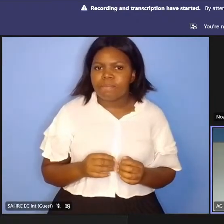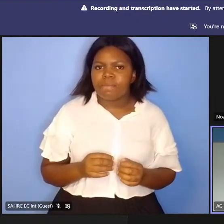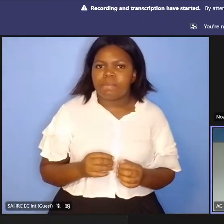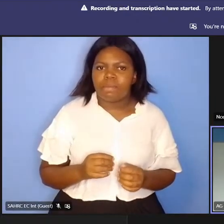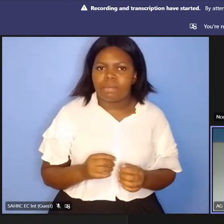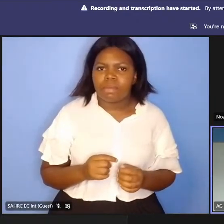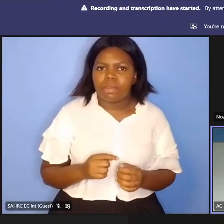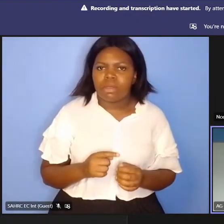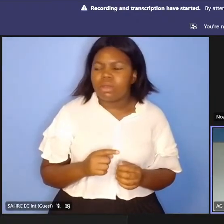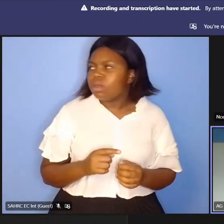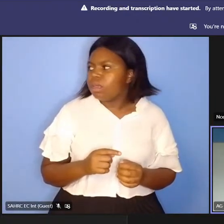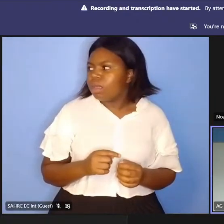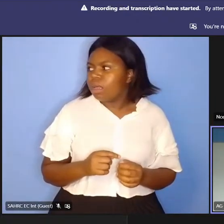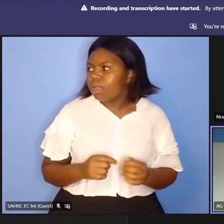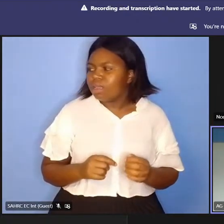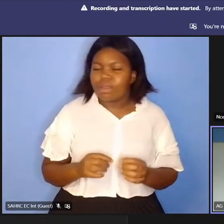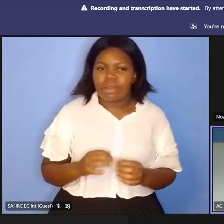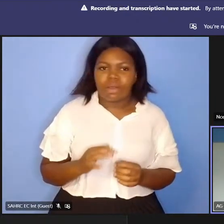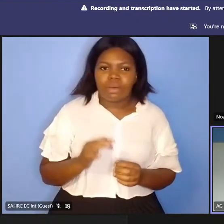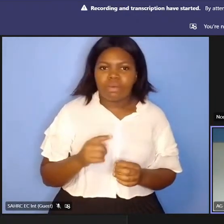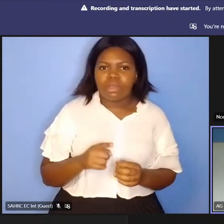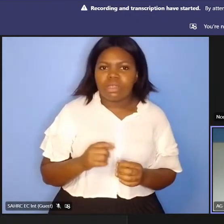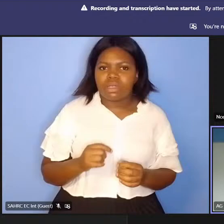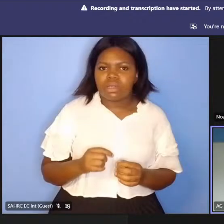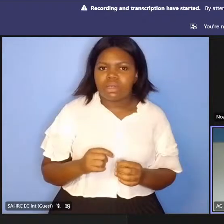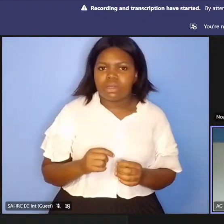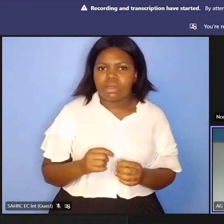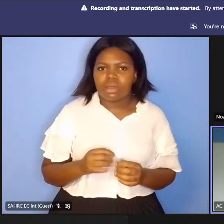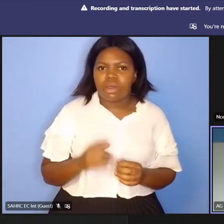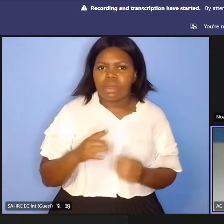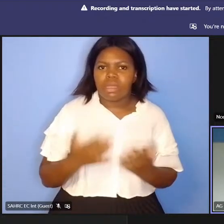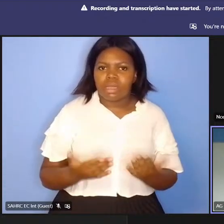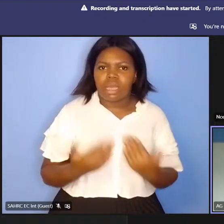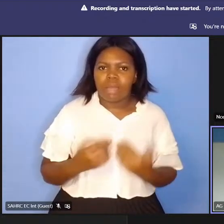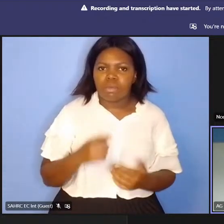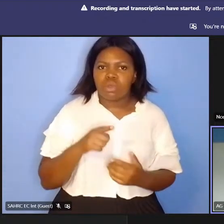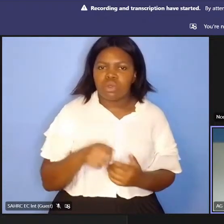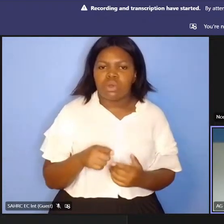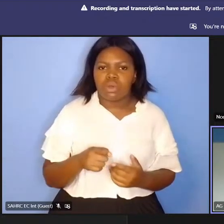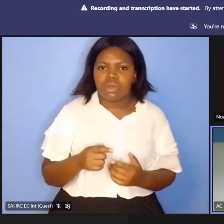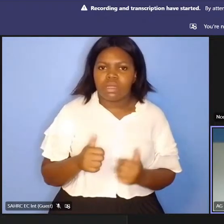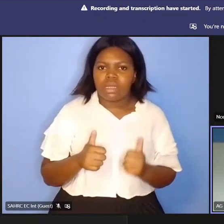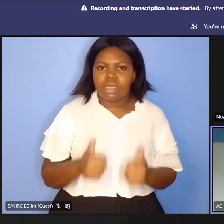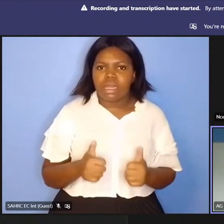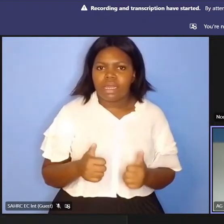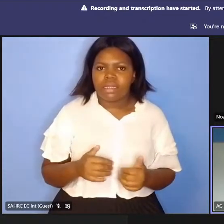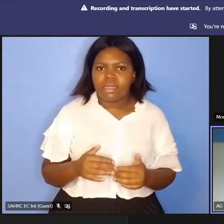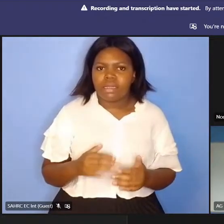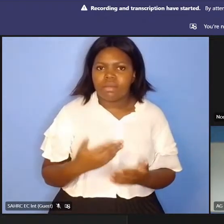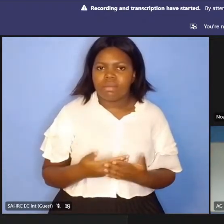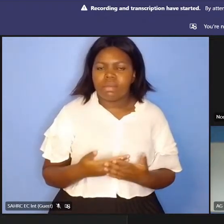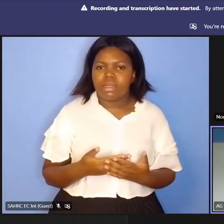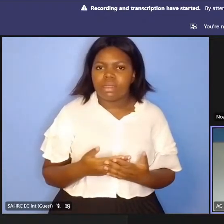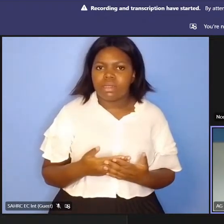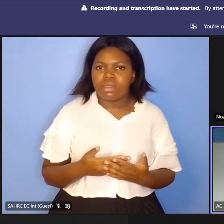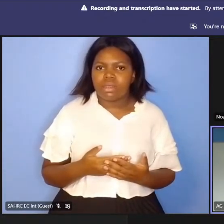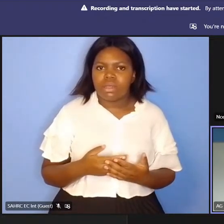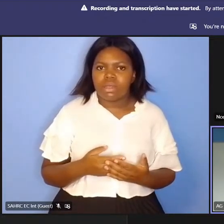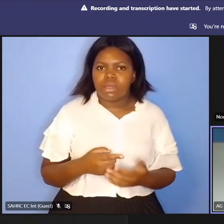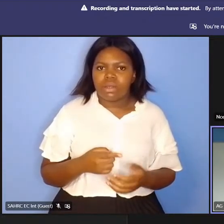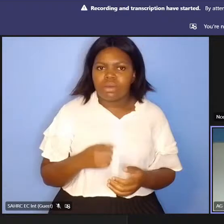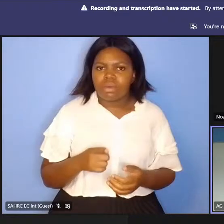the point of departure for the Commission when it comes to the right to a basic education, which is